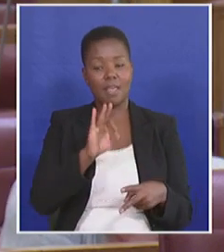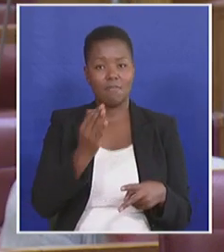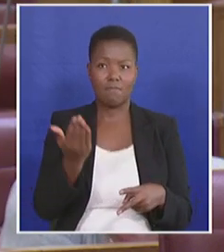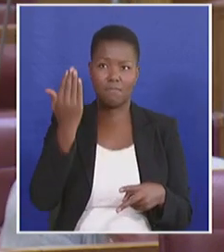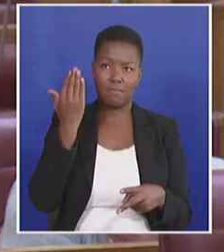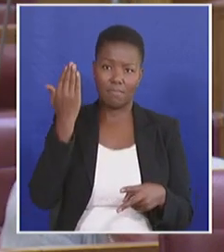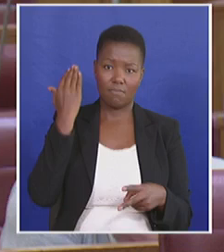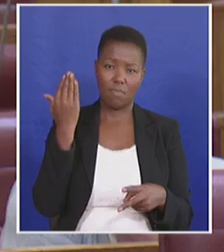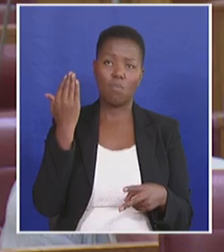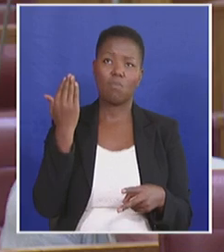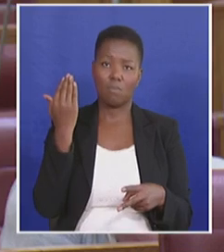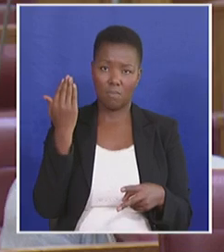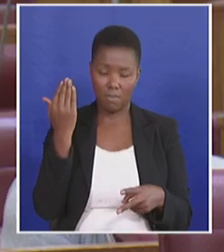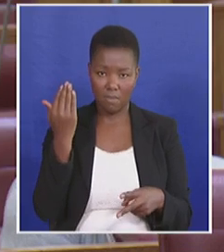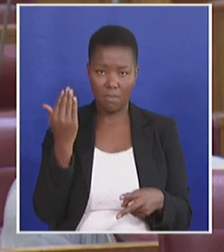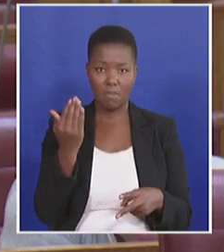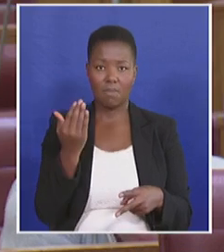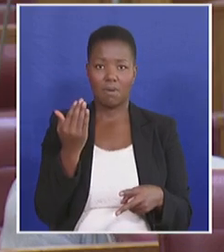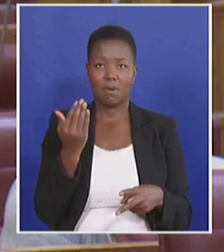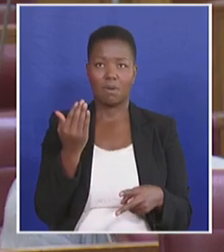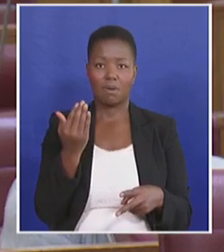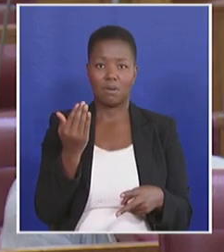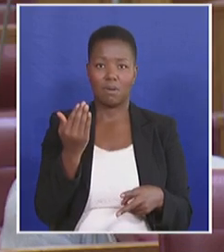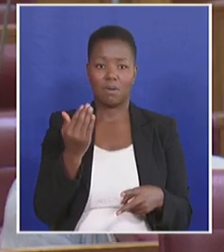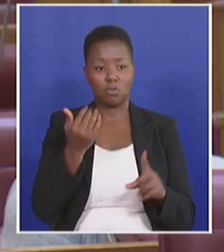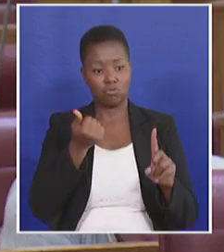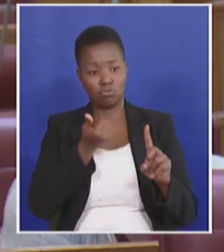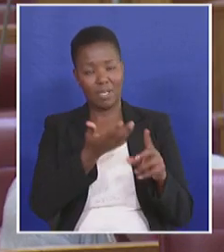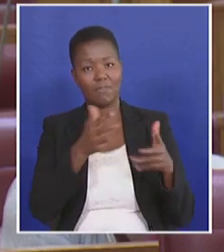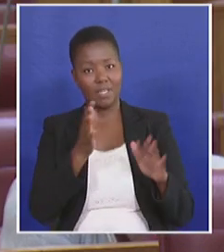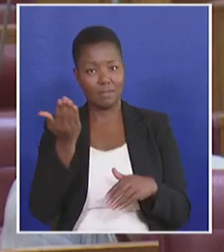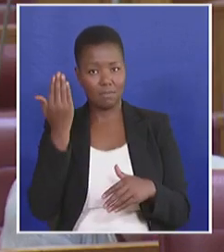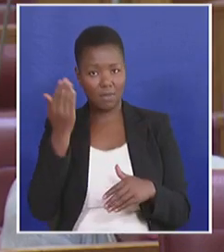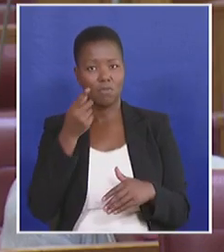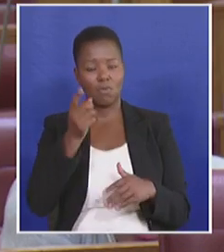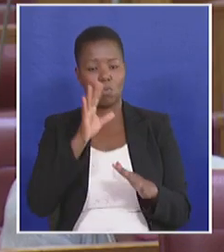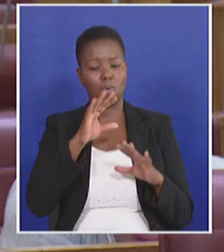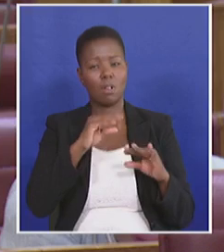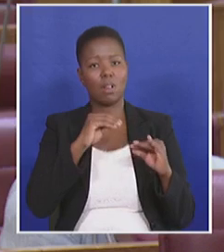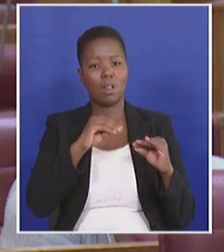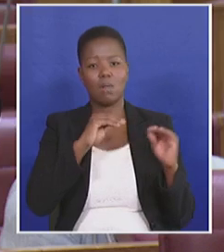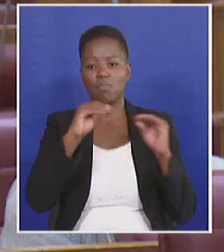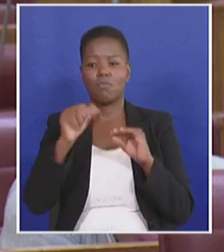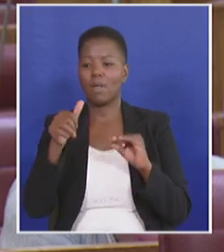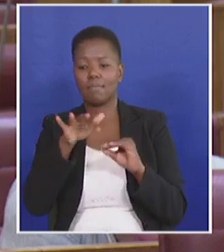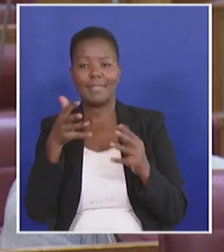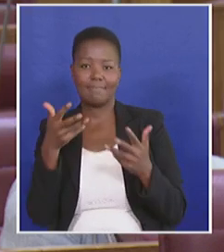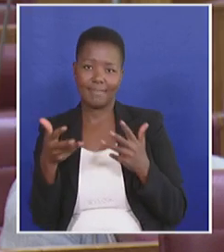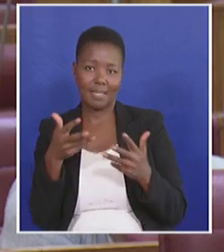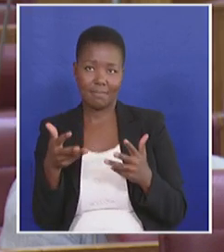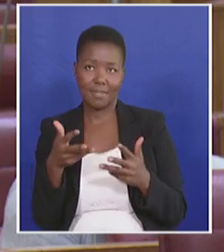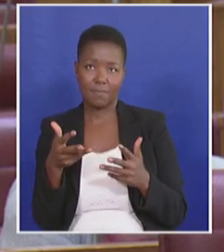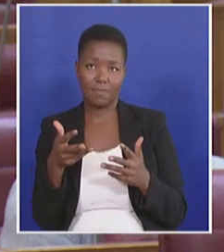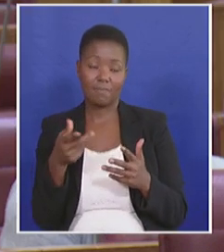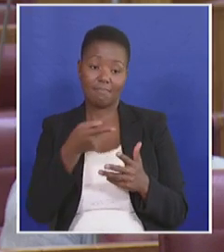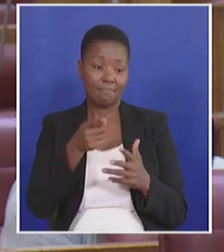departmental charges against him, and then we would have moved to appoint him and so on, perhaps that